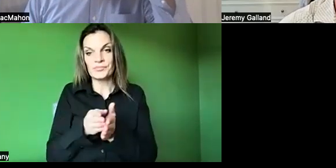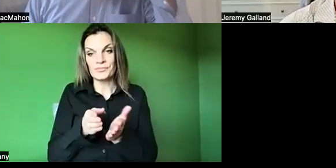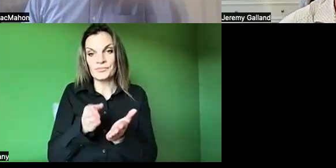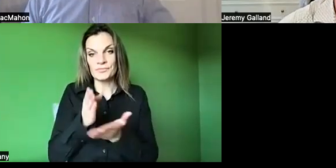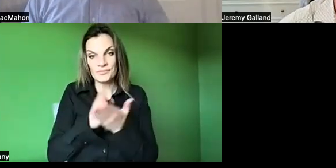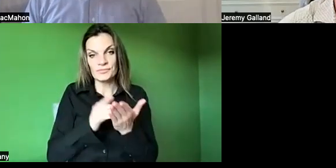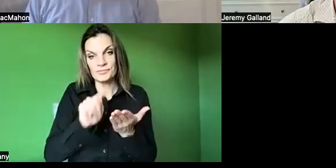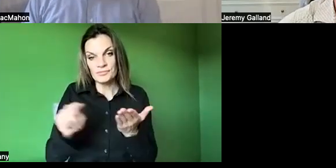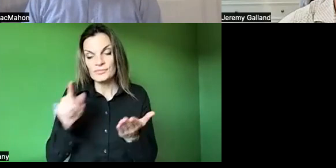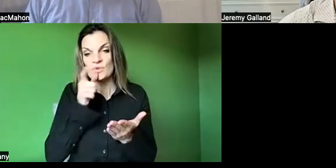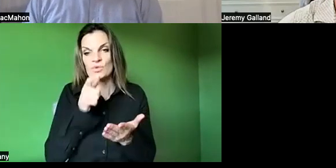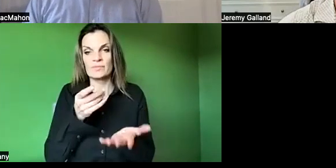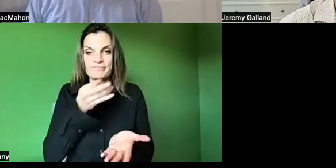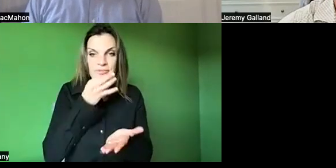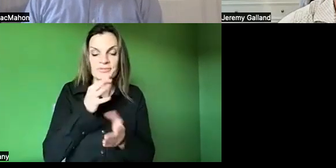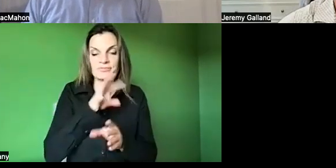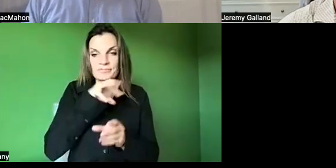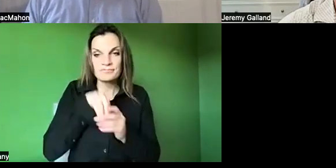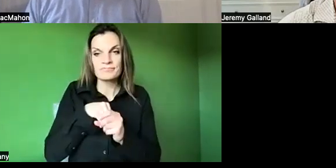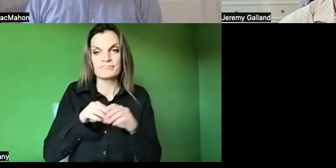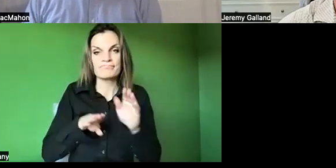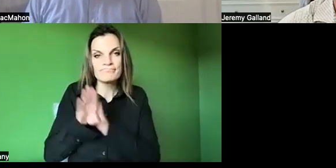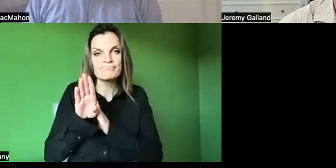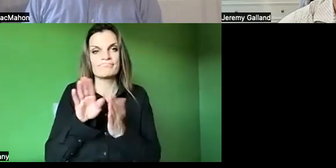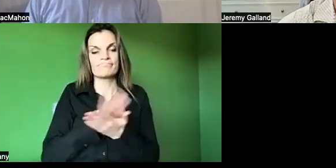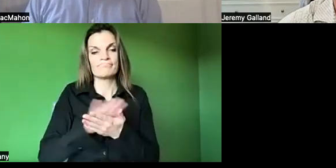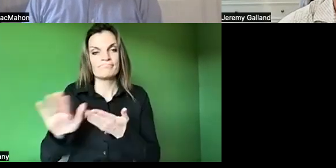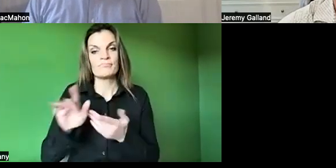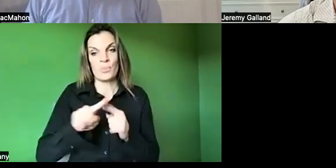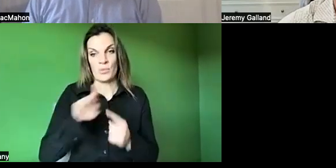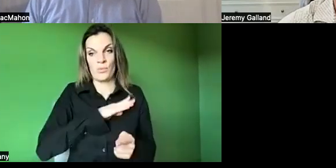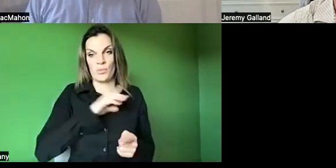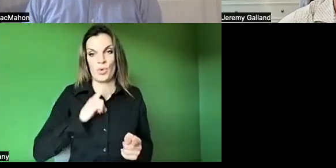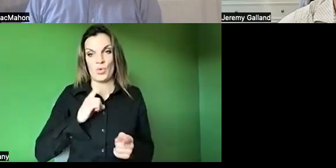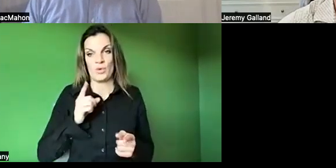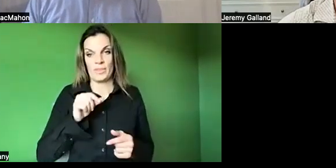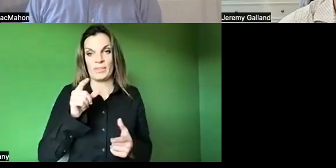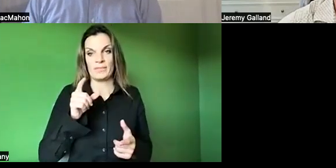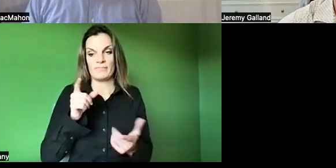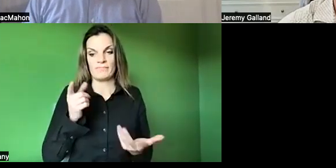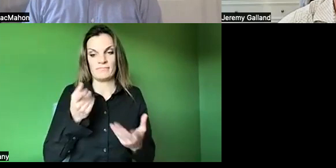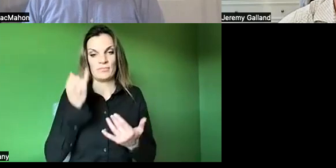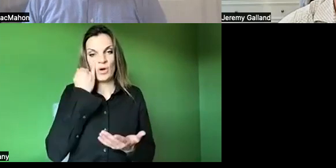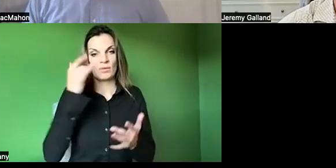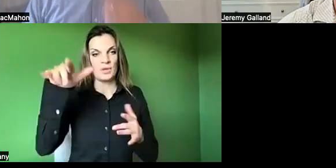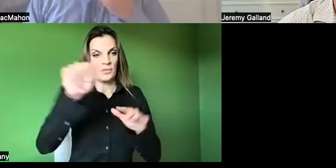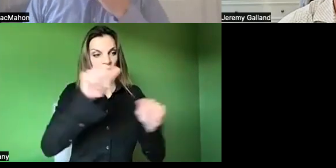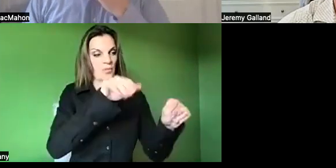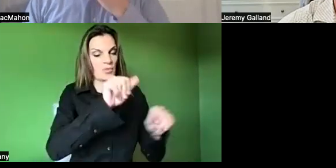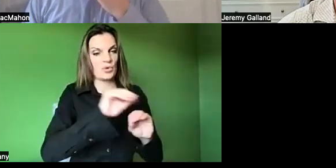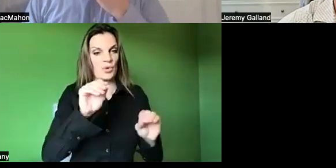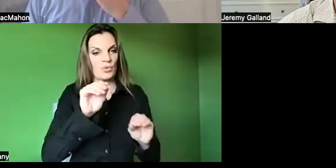people who are strong at developing goals, but a board that's not inclusive of people who